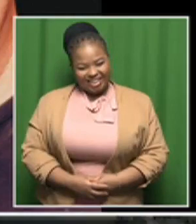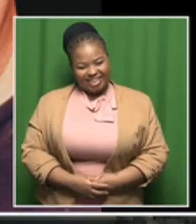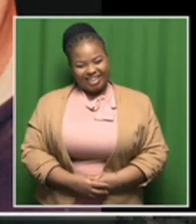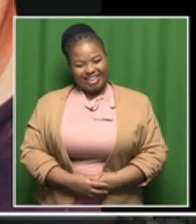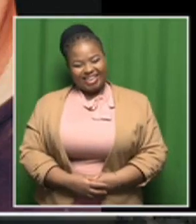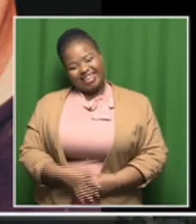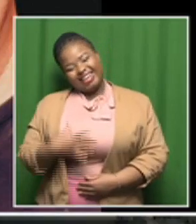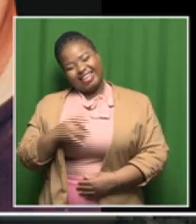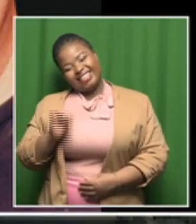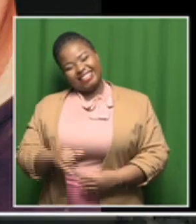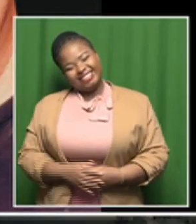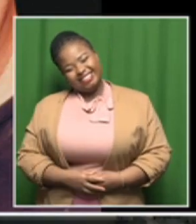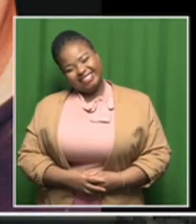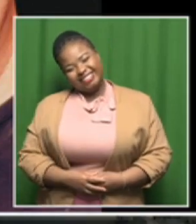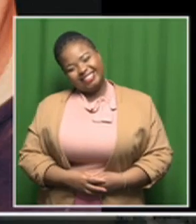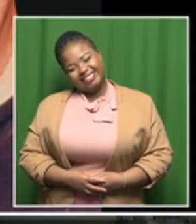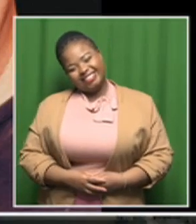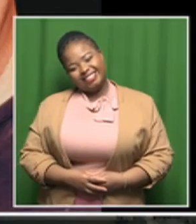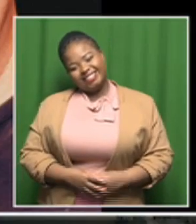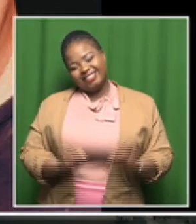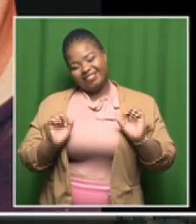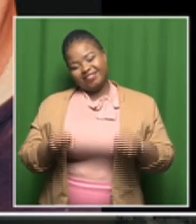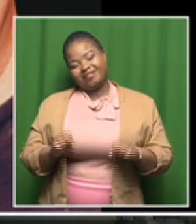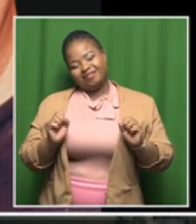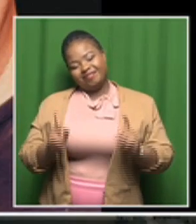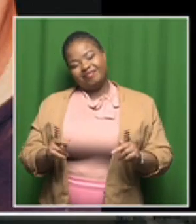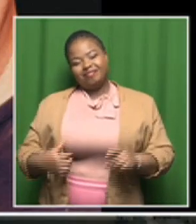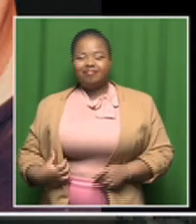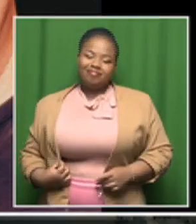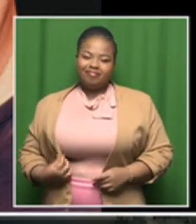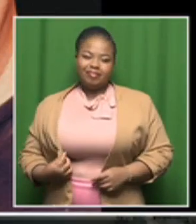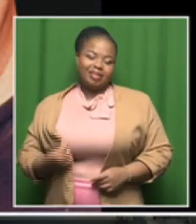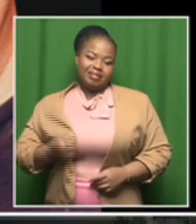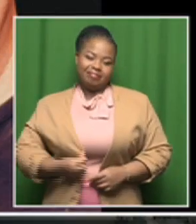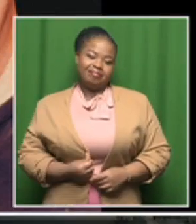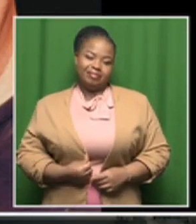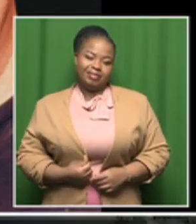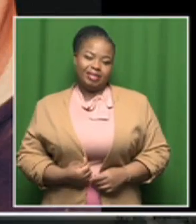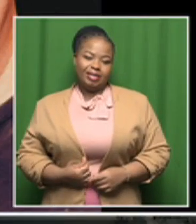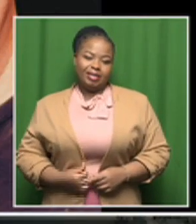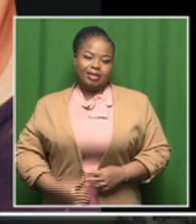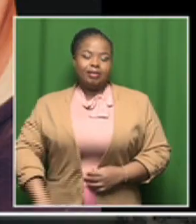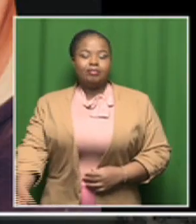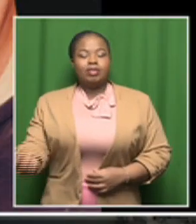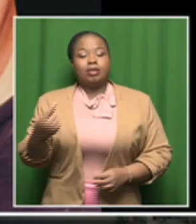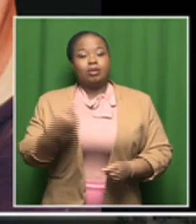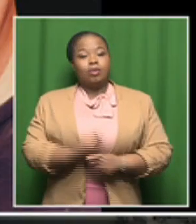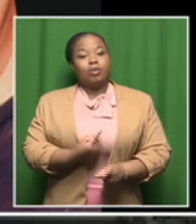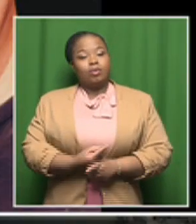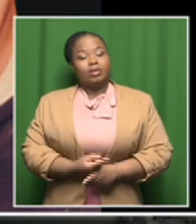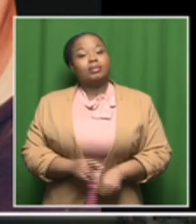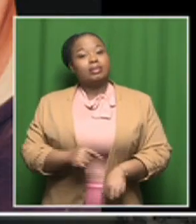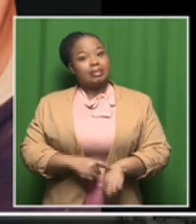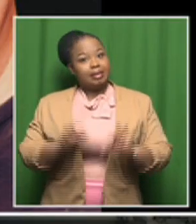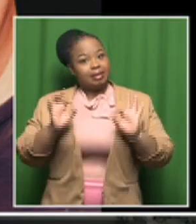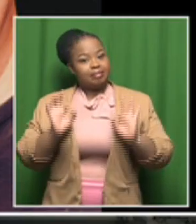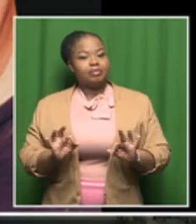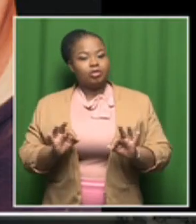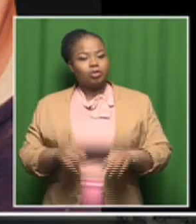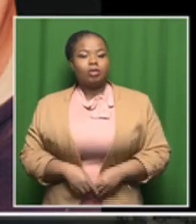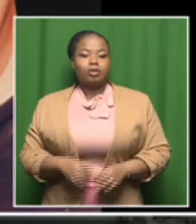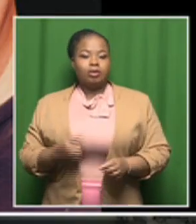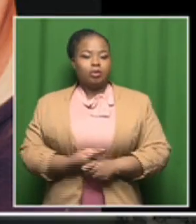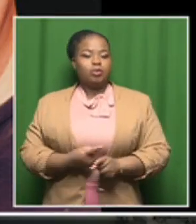I love that. Oh, man. So that was just, a moment. These are moments. You